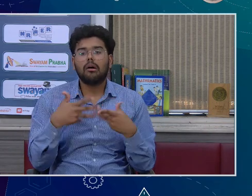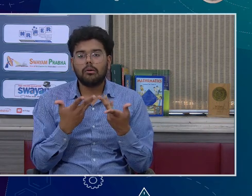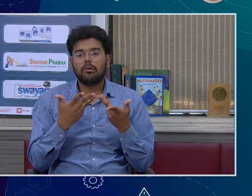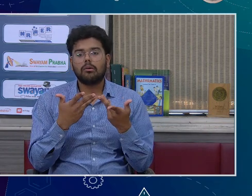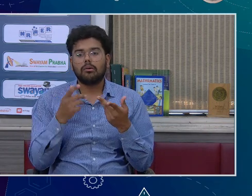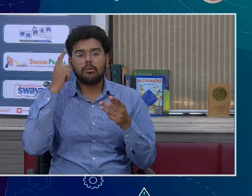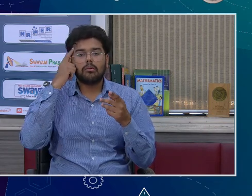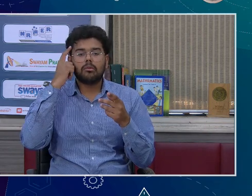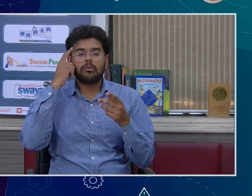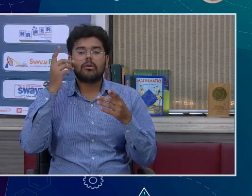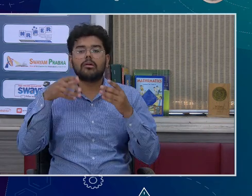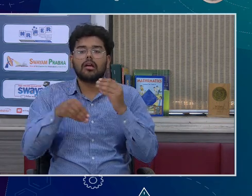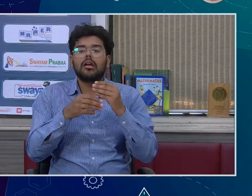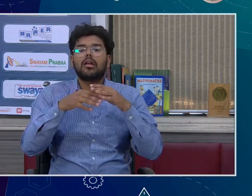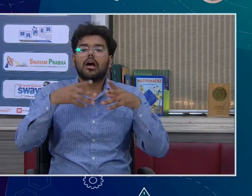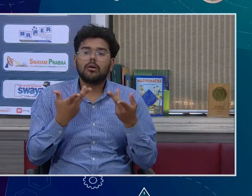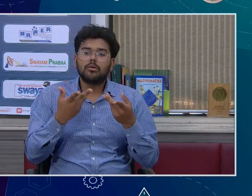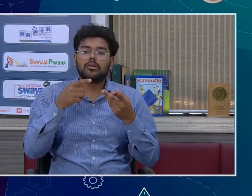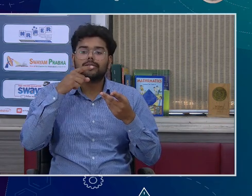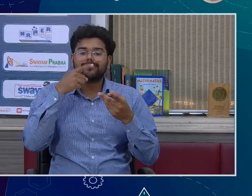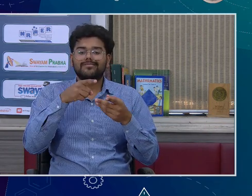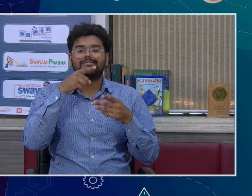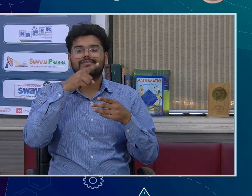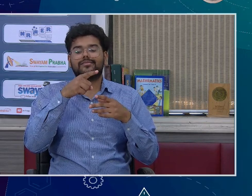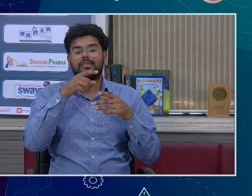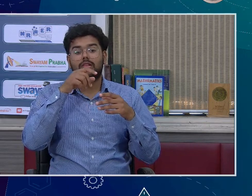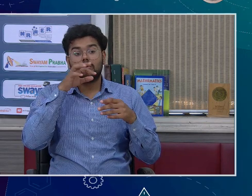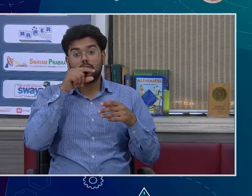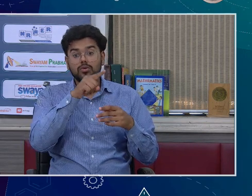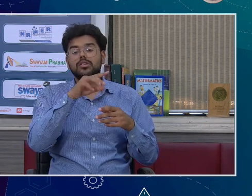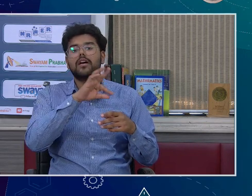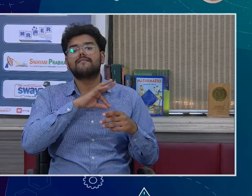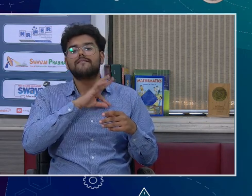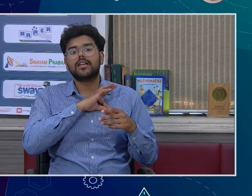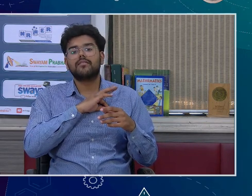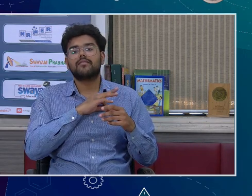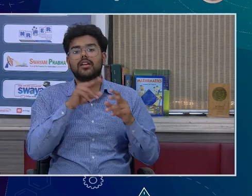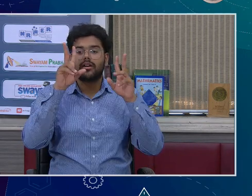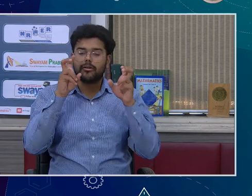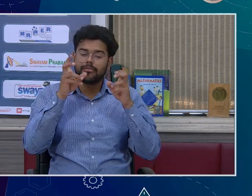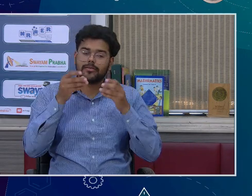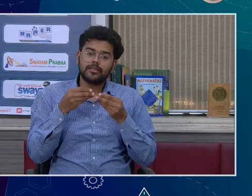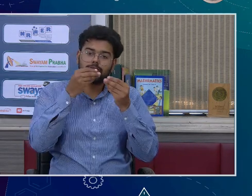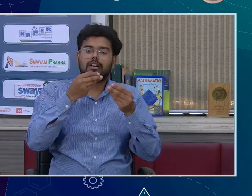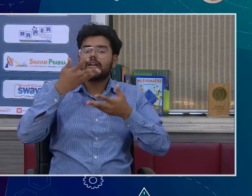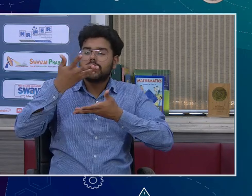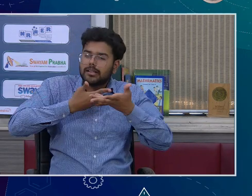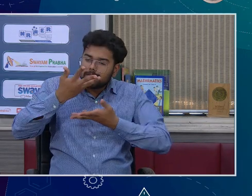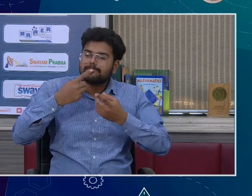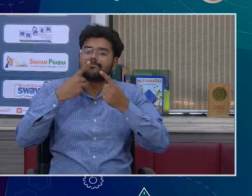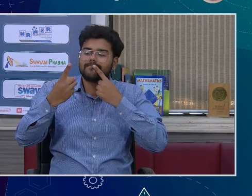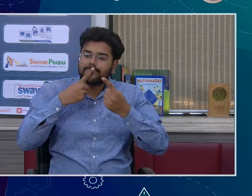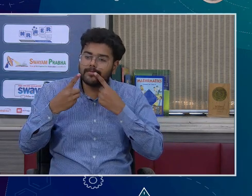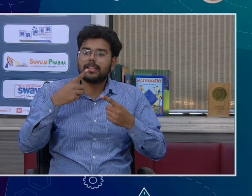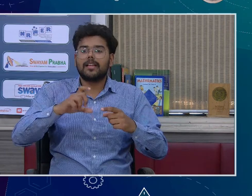of view as well. And so there will be more of intermingling, or baatcheet karte karte they will also learn and they will also become more